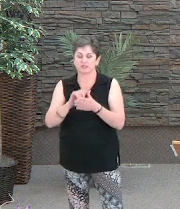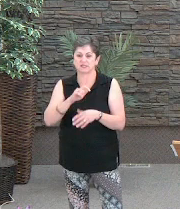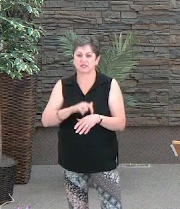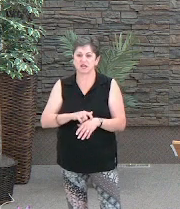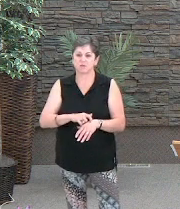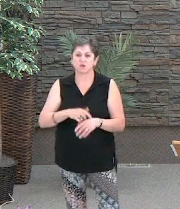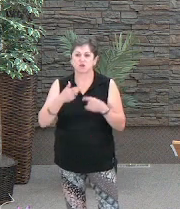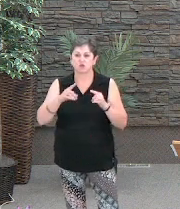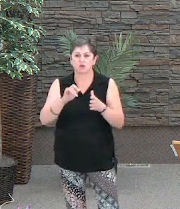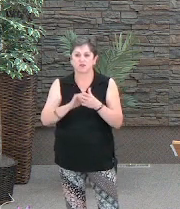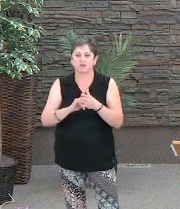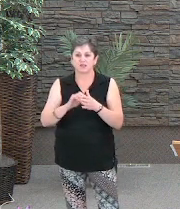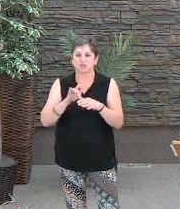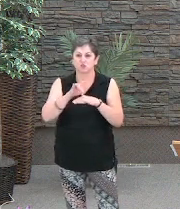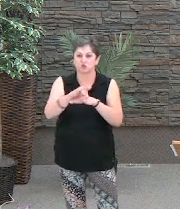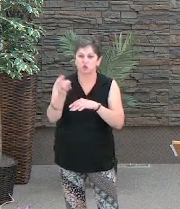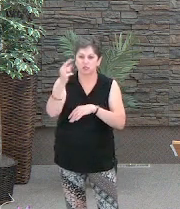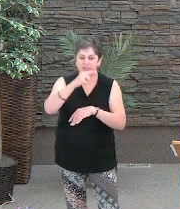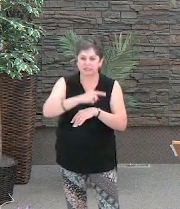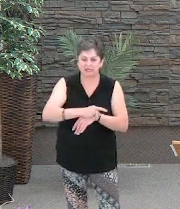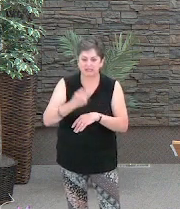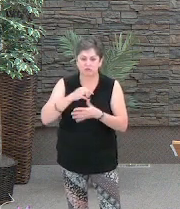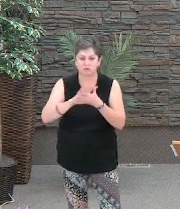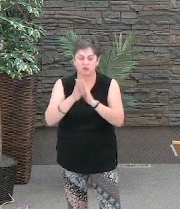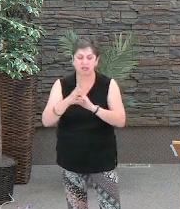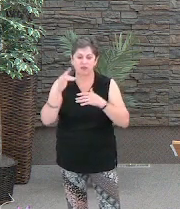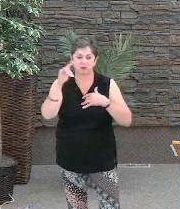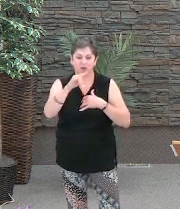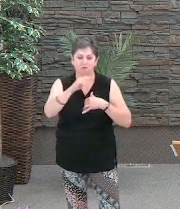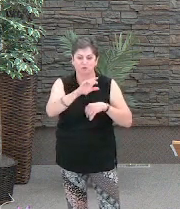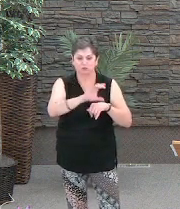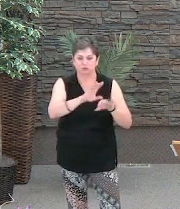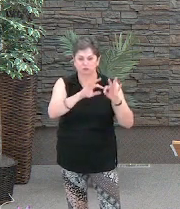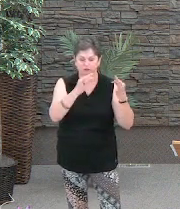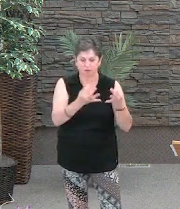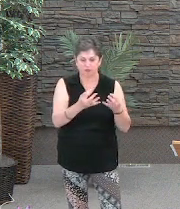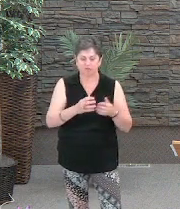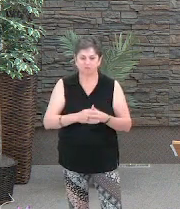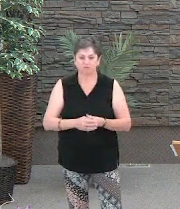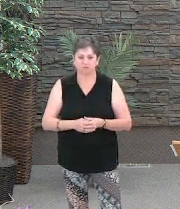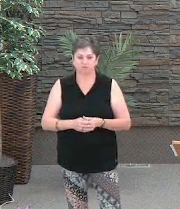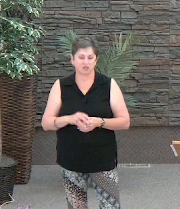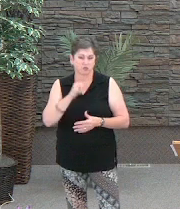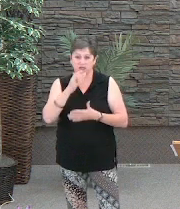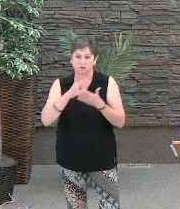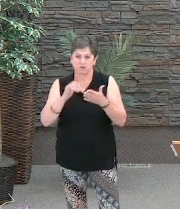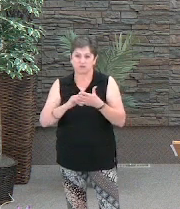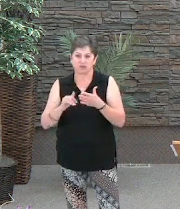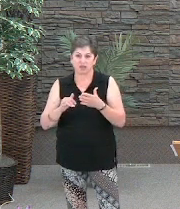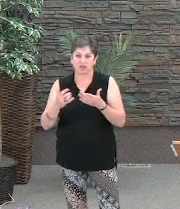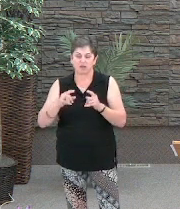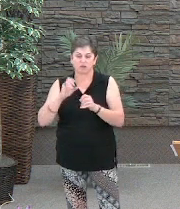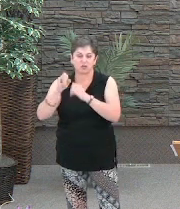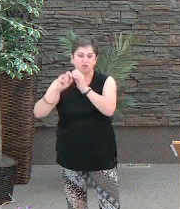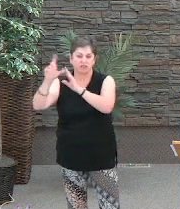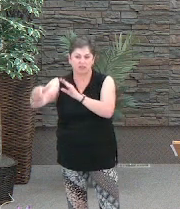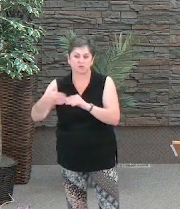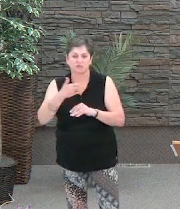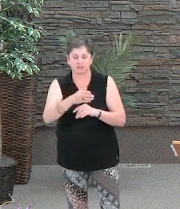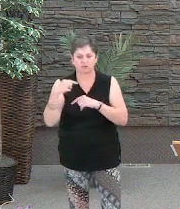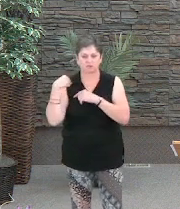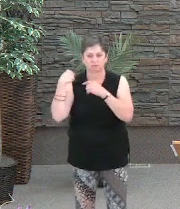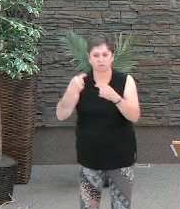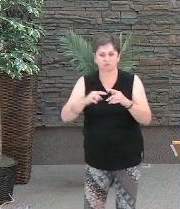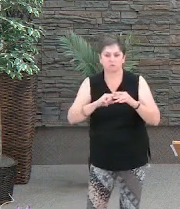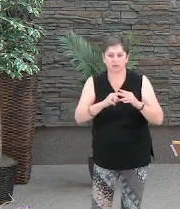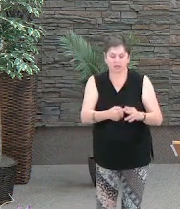is it was during these very early days that we became an Air Force congregation. That wasn't something that came years later. It was there from the very